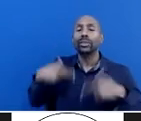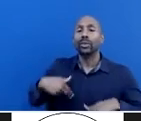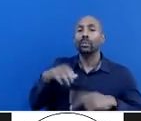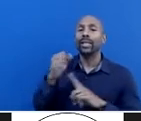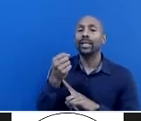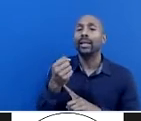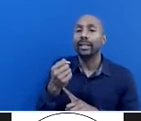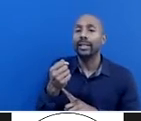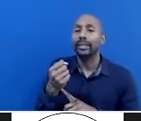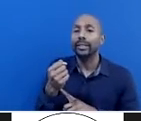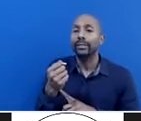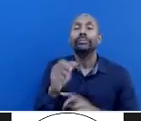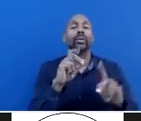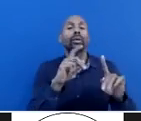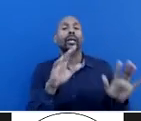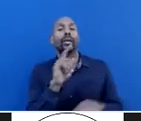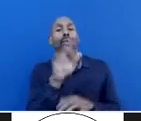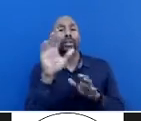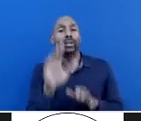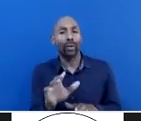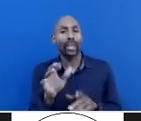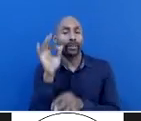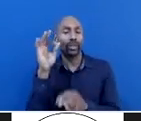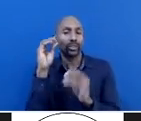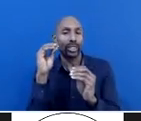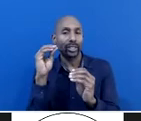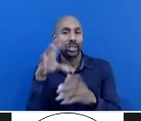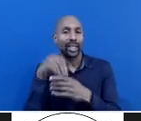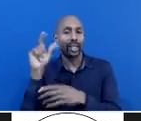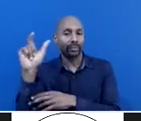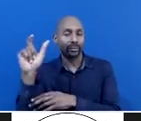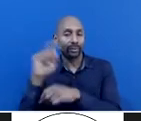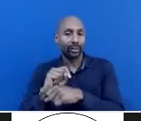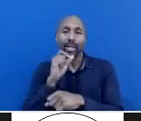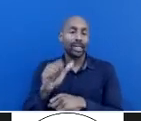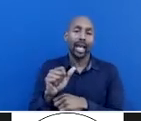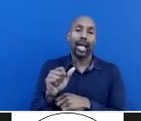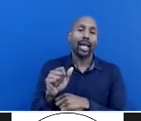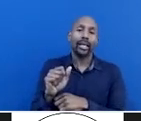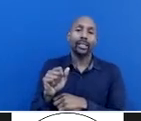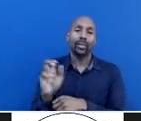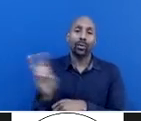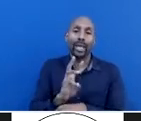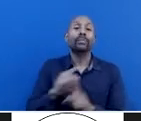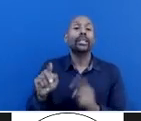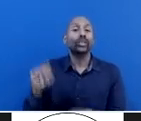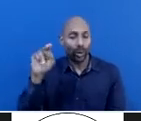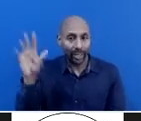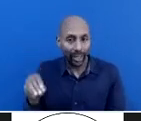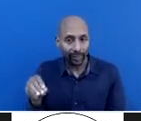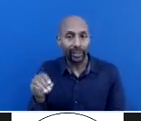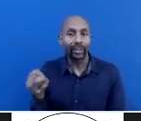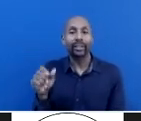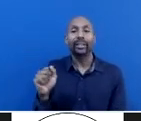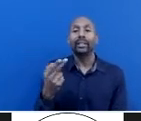spiritual teachers in the Islamic tradition, not in this case West African, North African, but he's the Sheikh of Sheikh Ibrahim Yas. So this is Ahmed